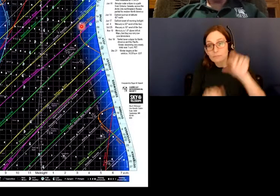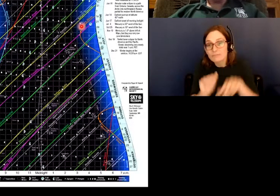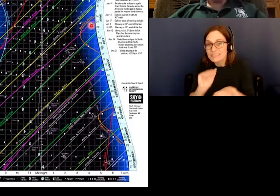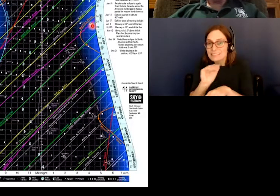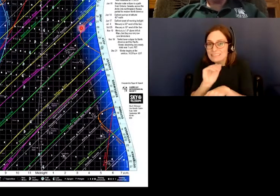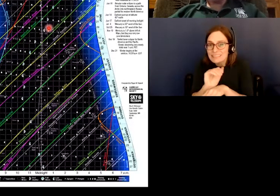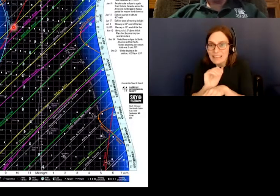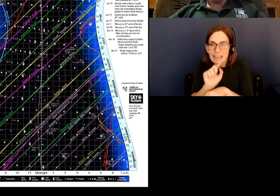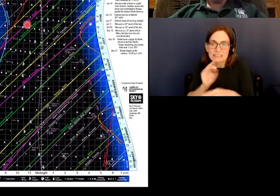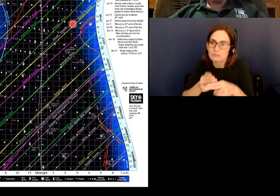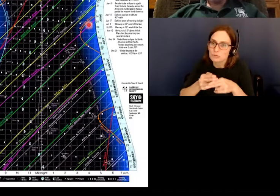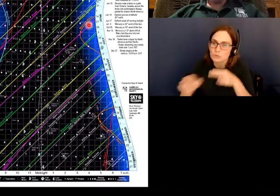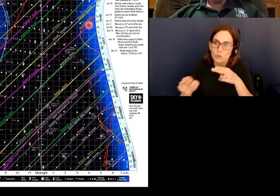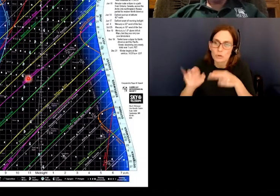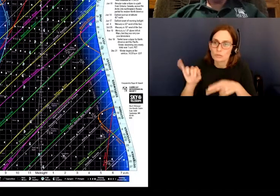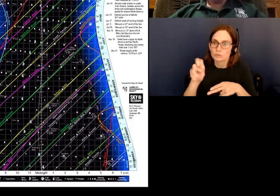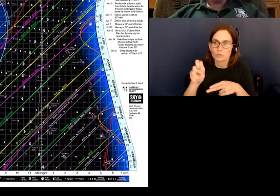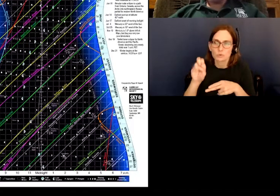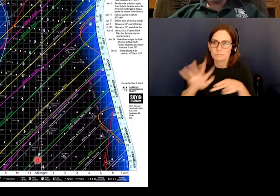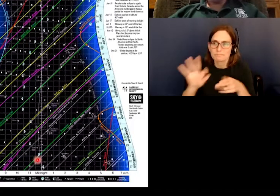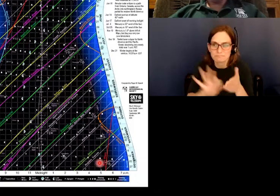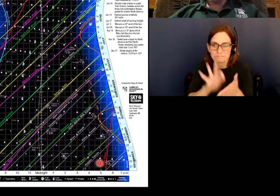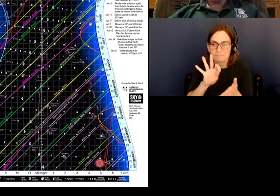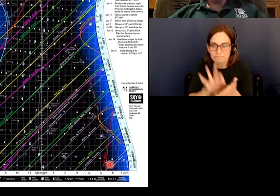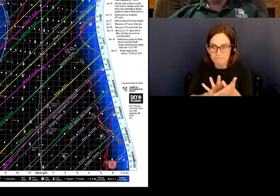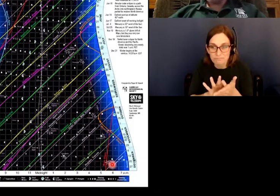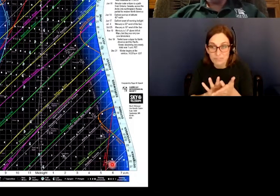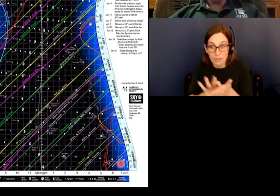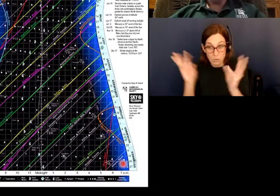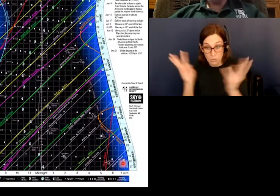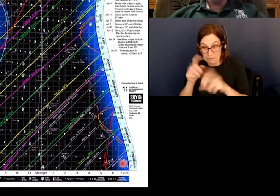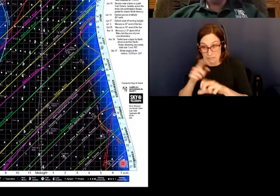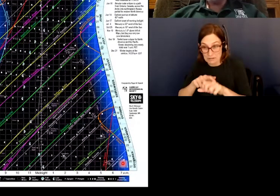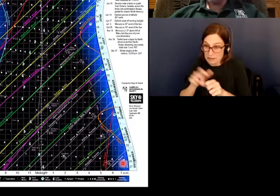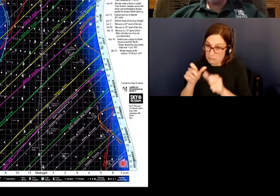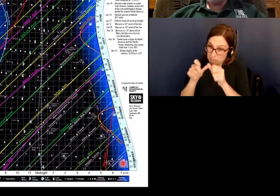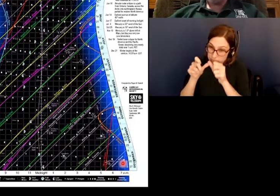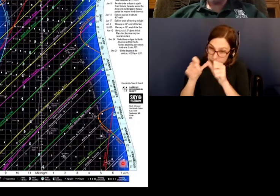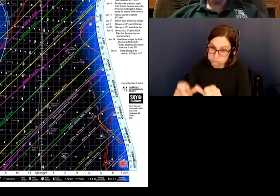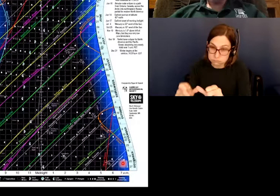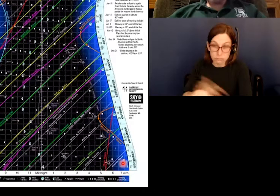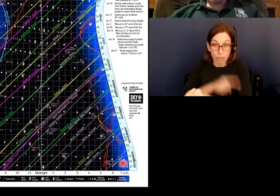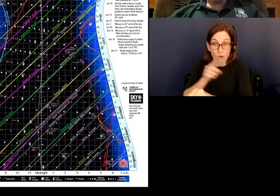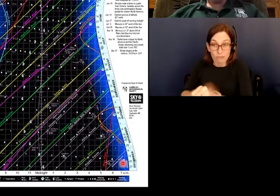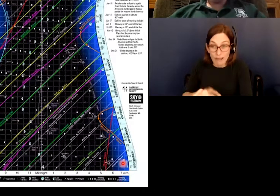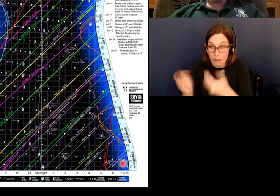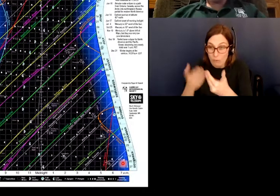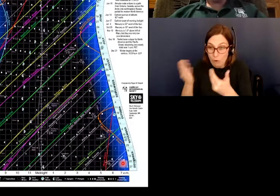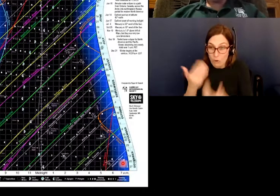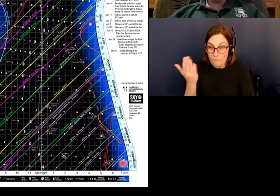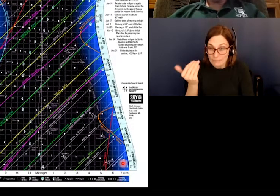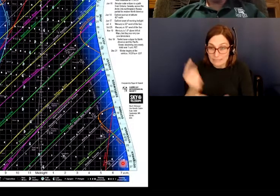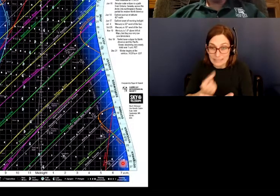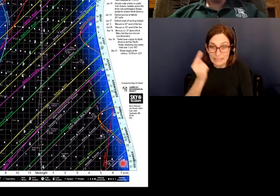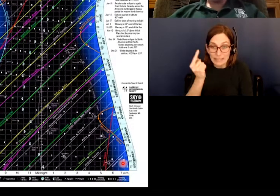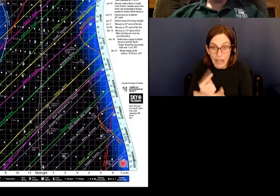in June, about 9 hours, where nights are very long in the winter, almost 15 hours. And we are